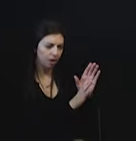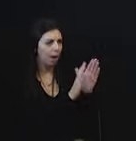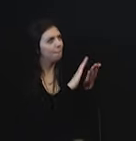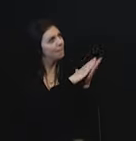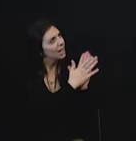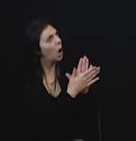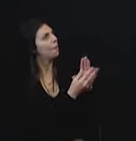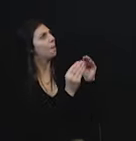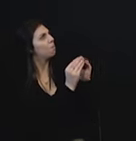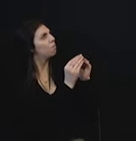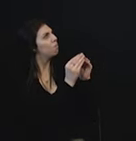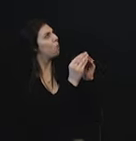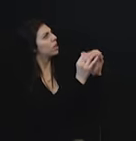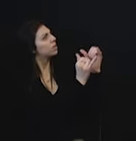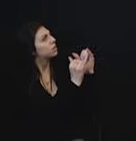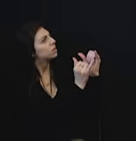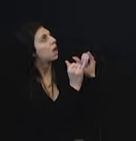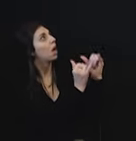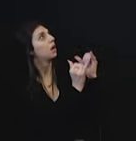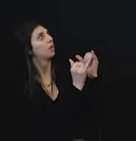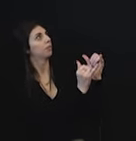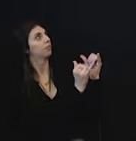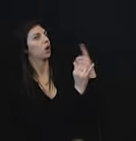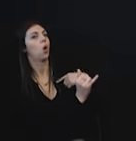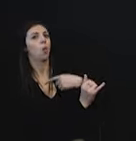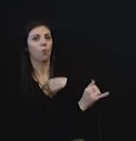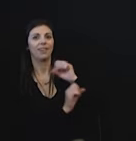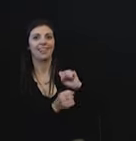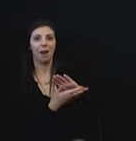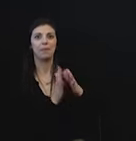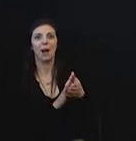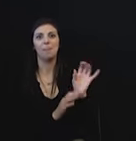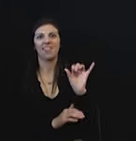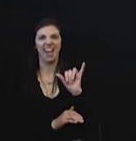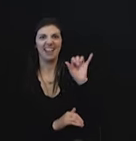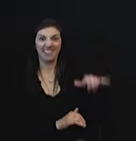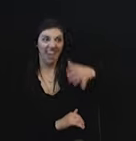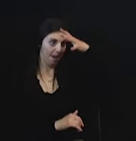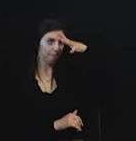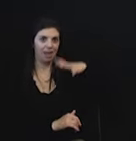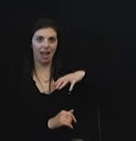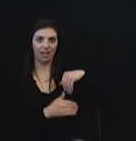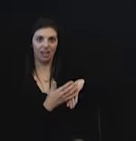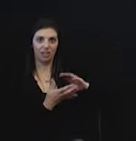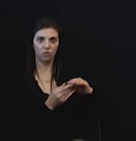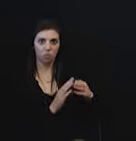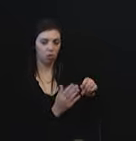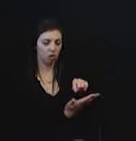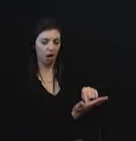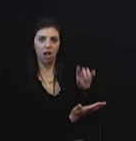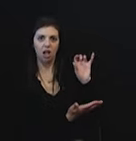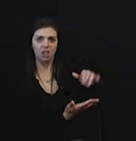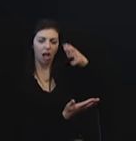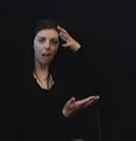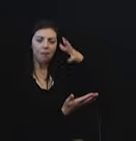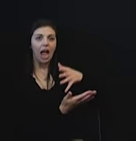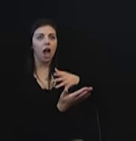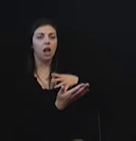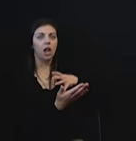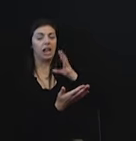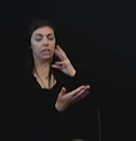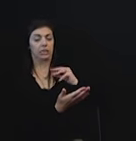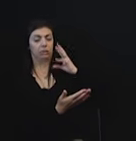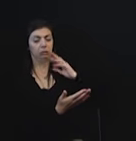can be like that demon-possessed man who sit at the feet of Jesus, having been through